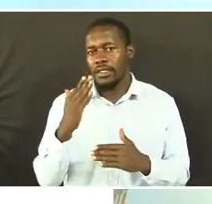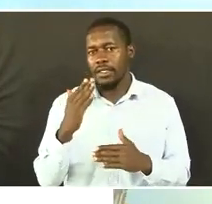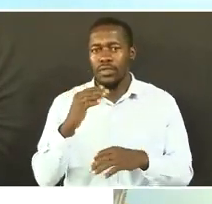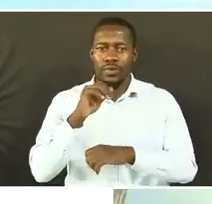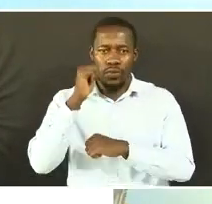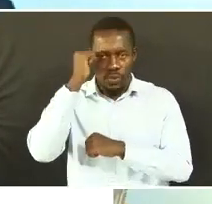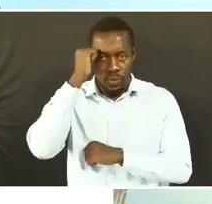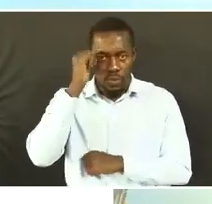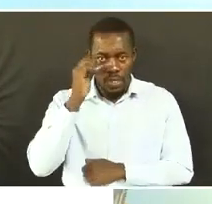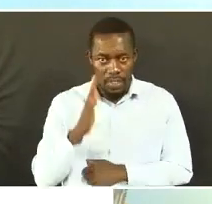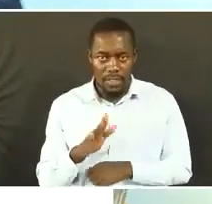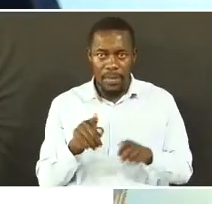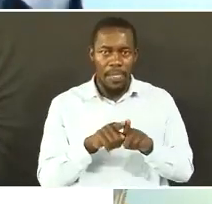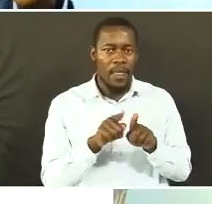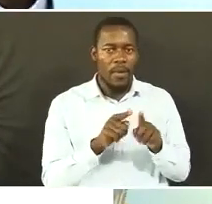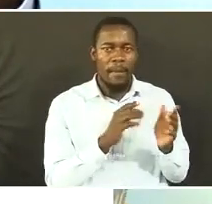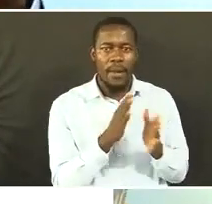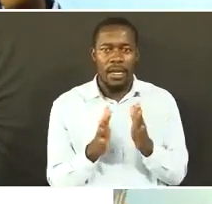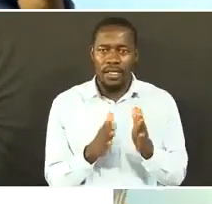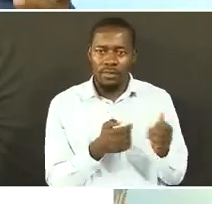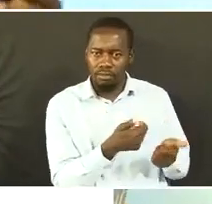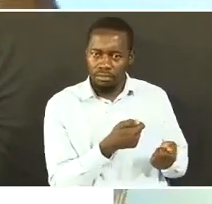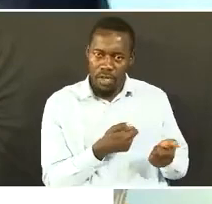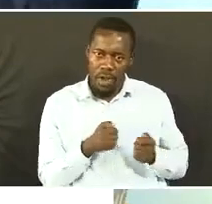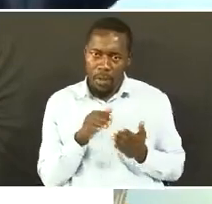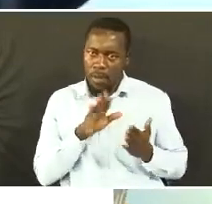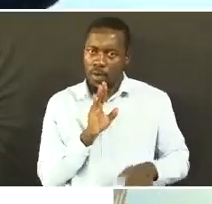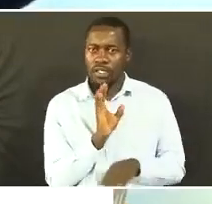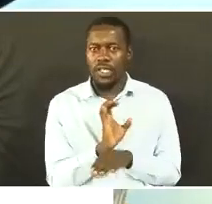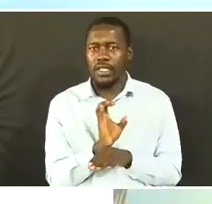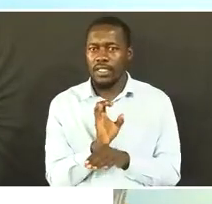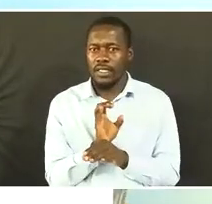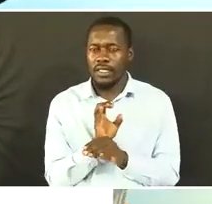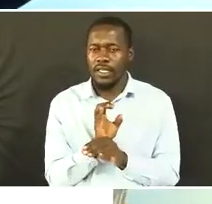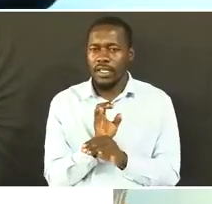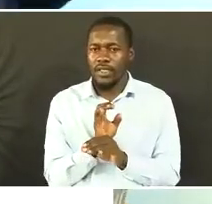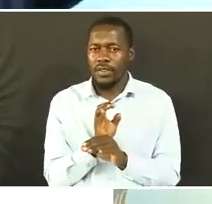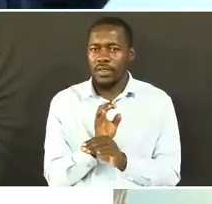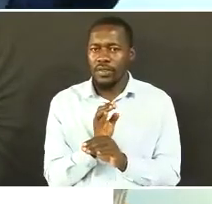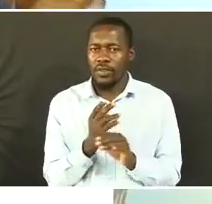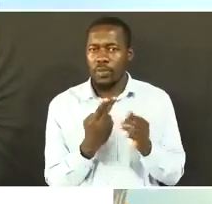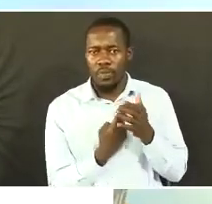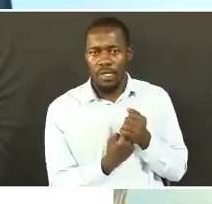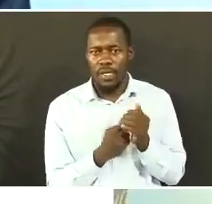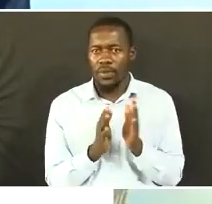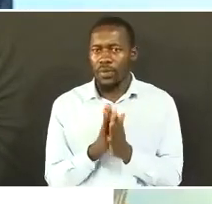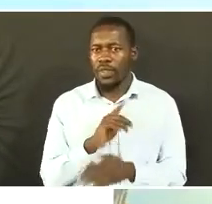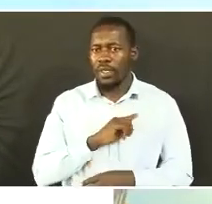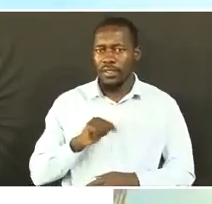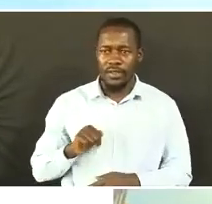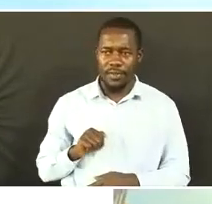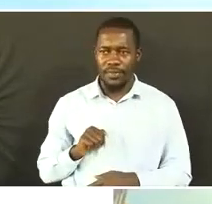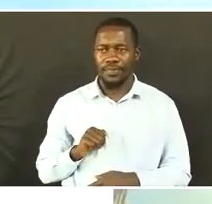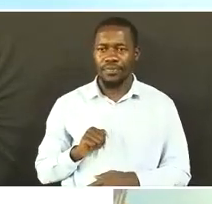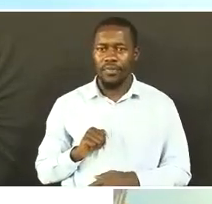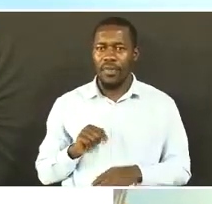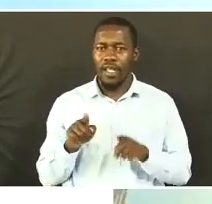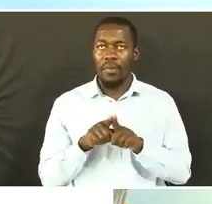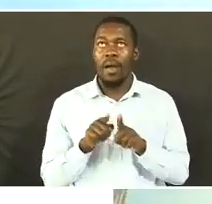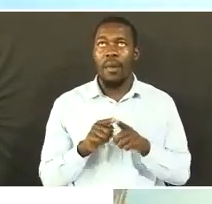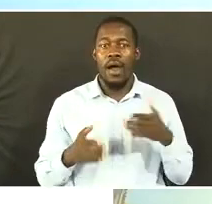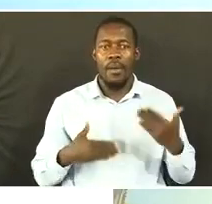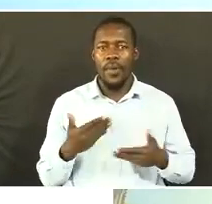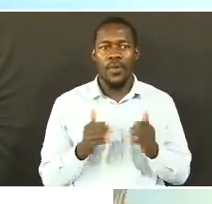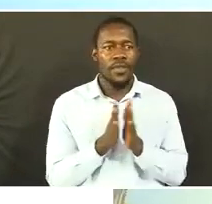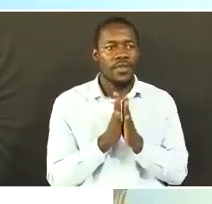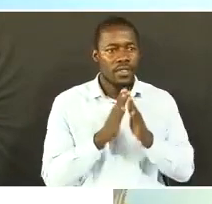churches to also join us and expand the work. And I'm particularly impressed by the presence of the students from Starea